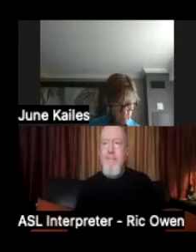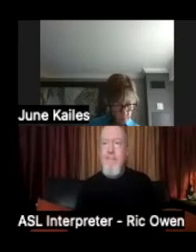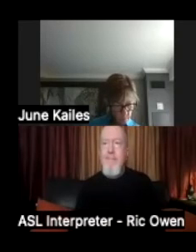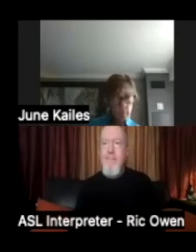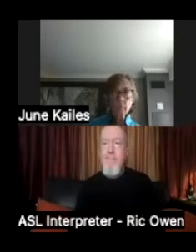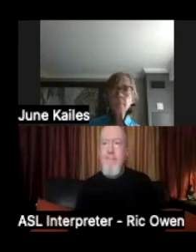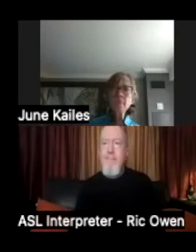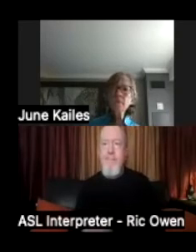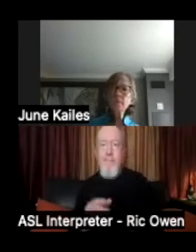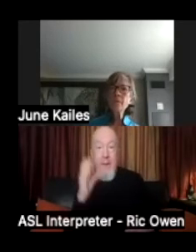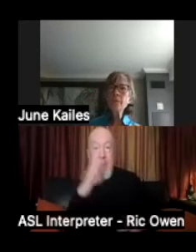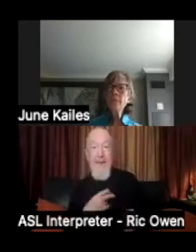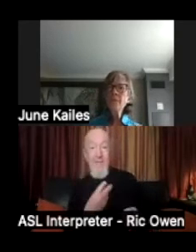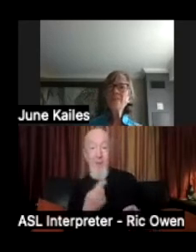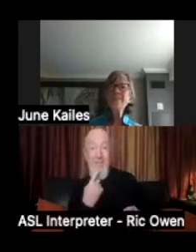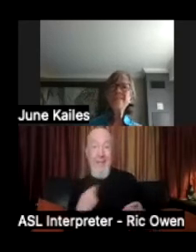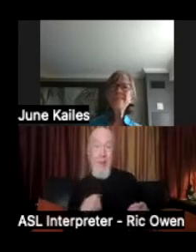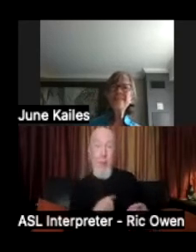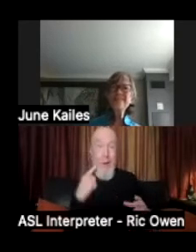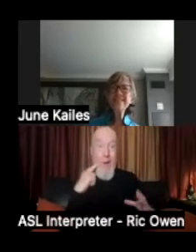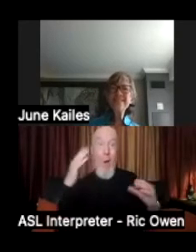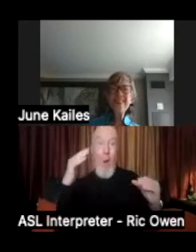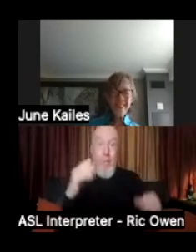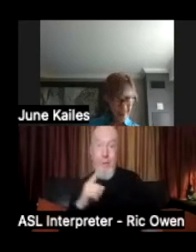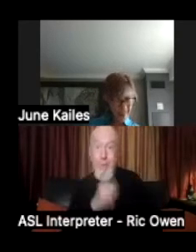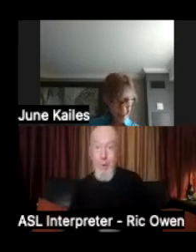You hope. We have a bunch of false.